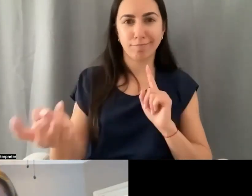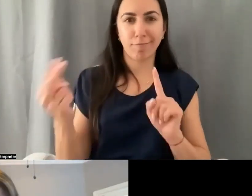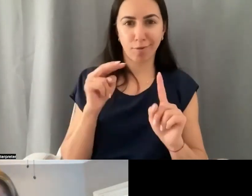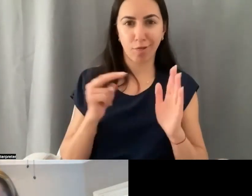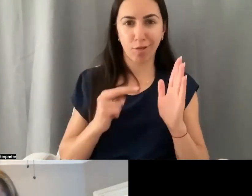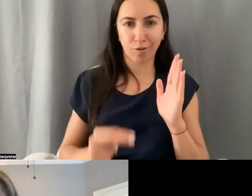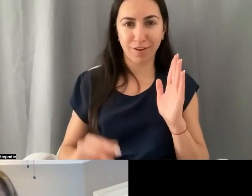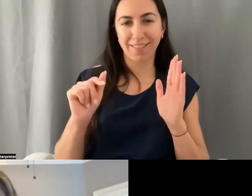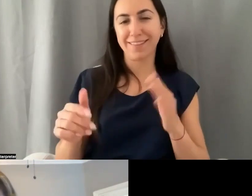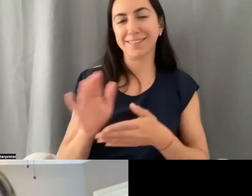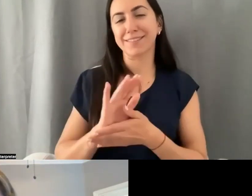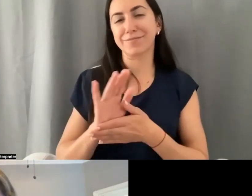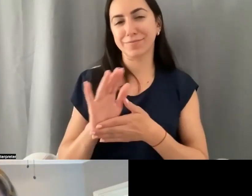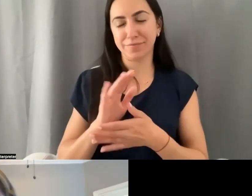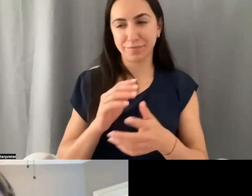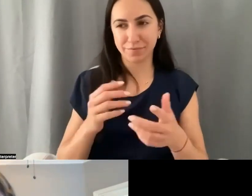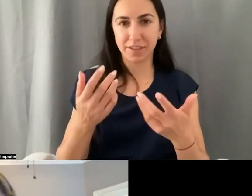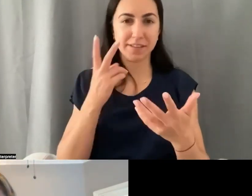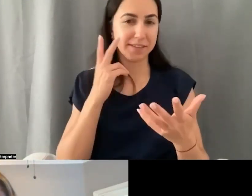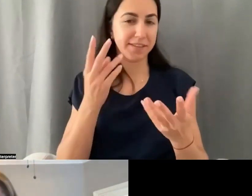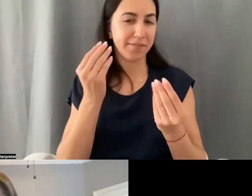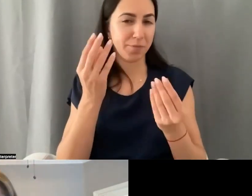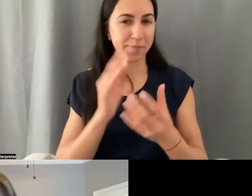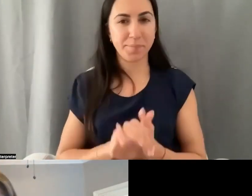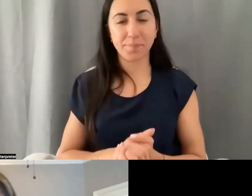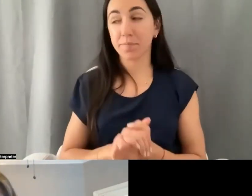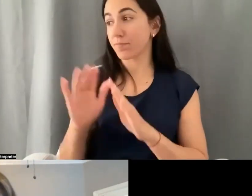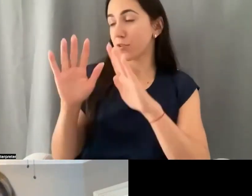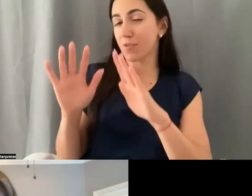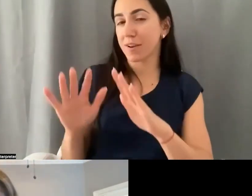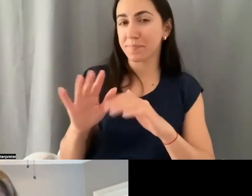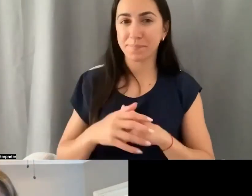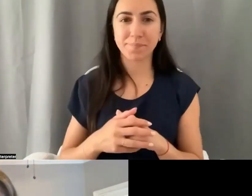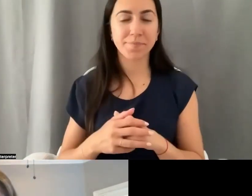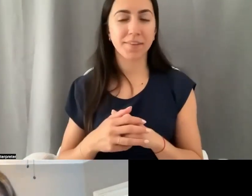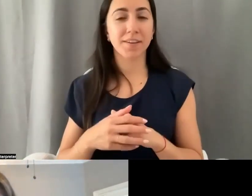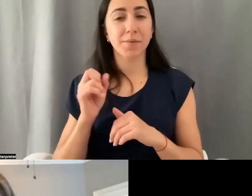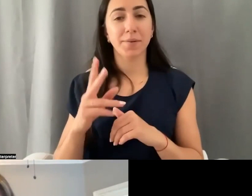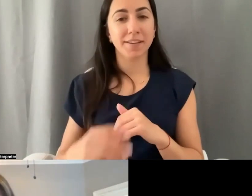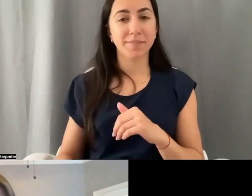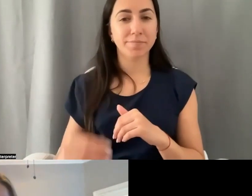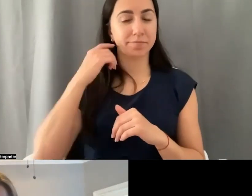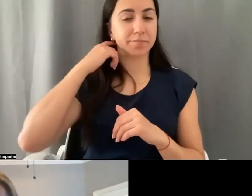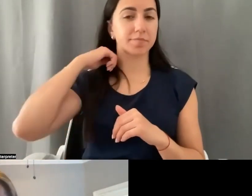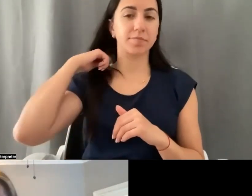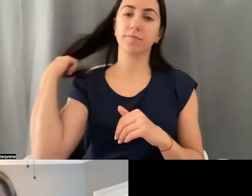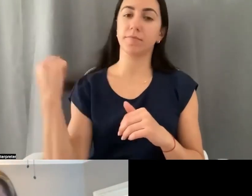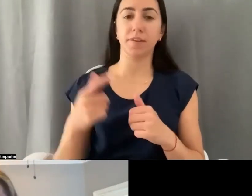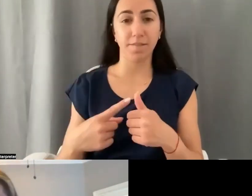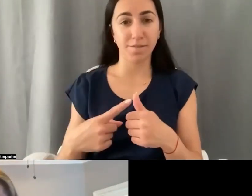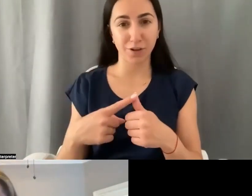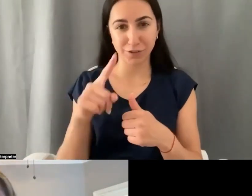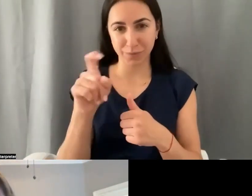review this important information. Great. So one of the first questions